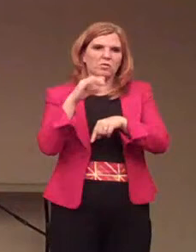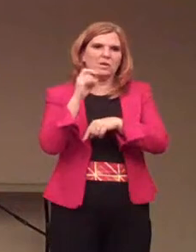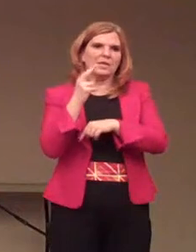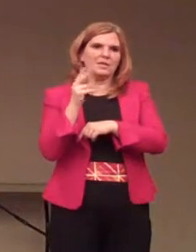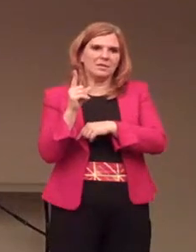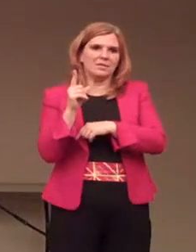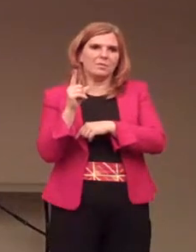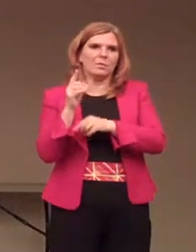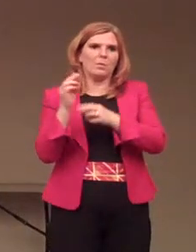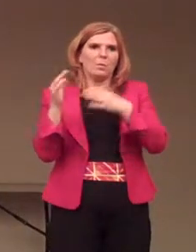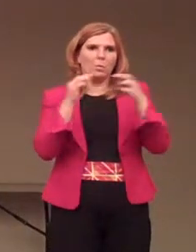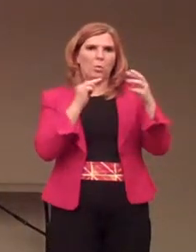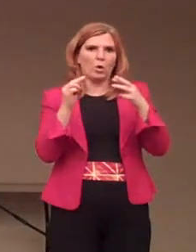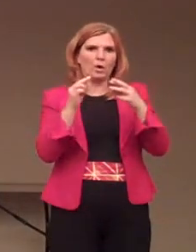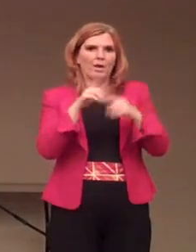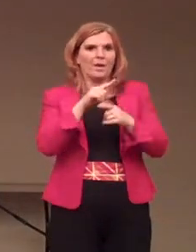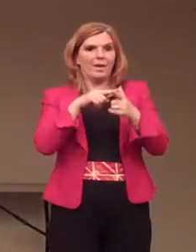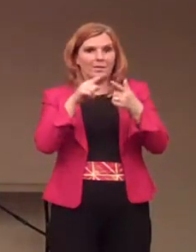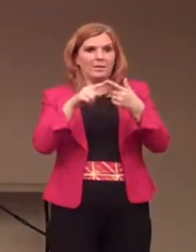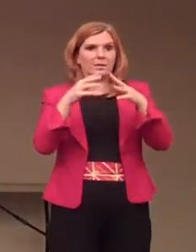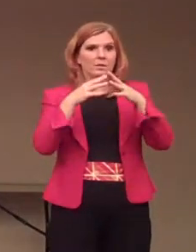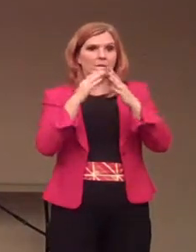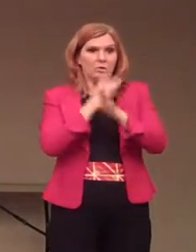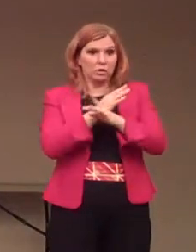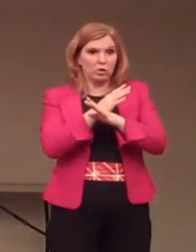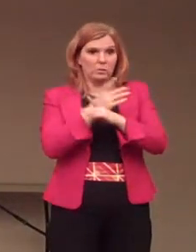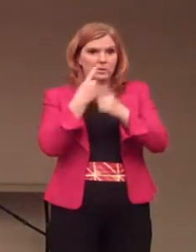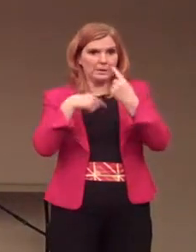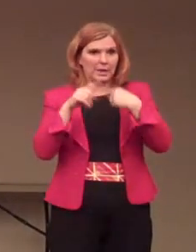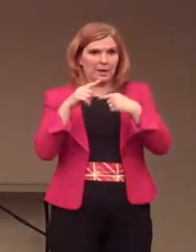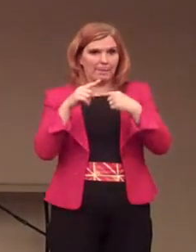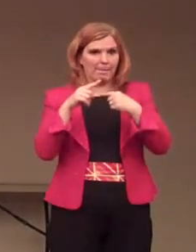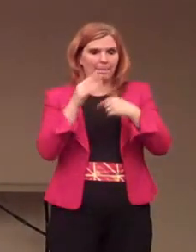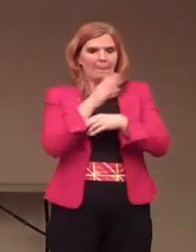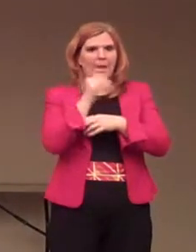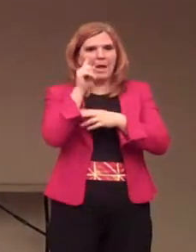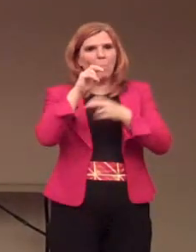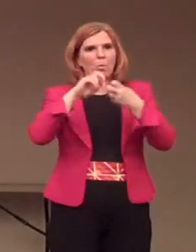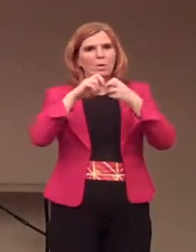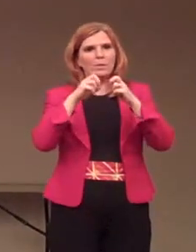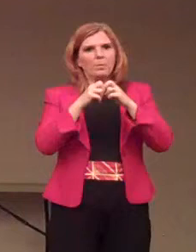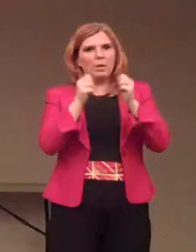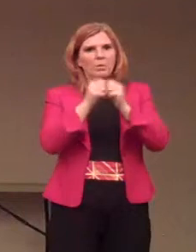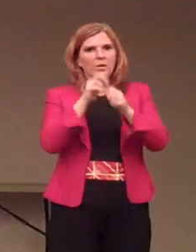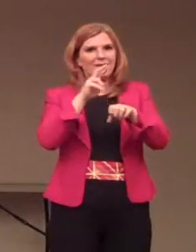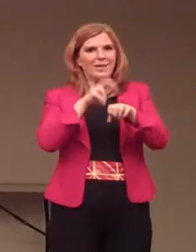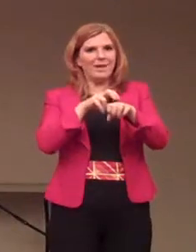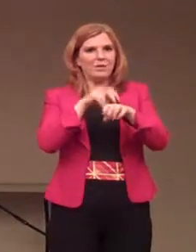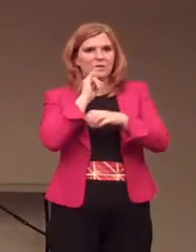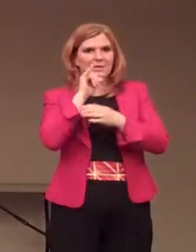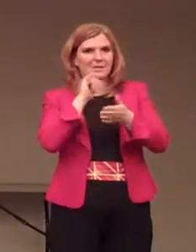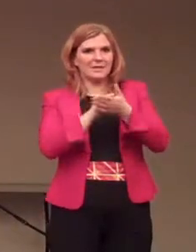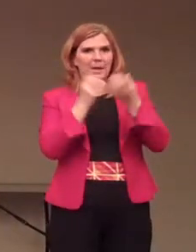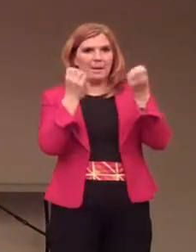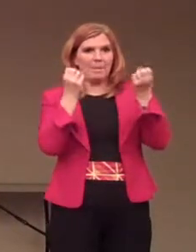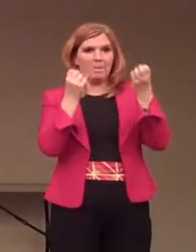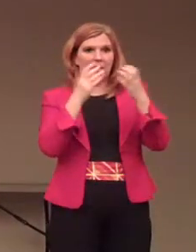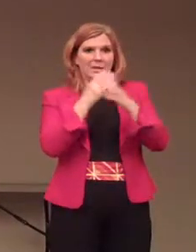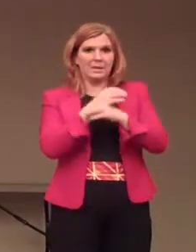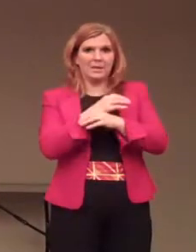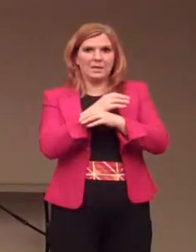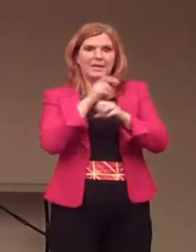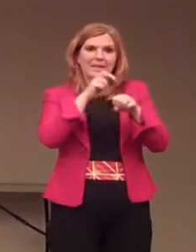one is Germans. And one of the problems with the Irish, of course, is that many of